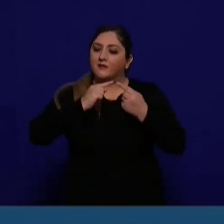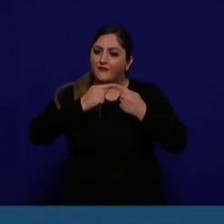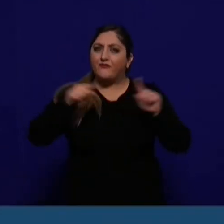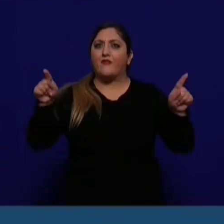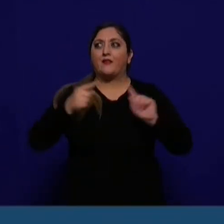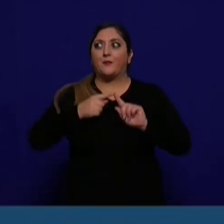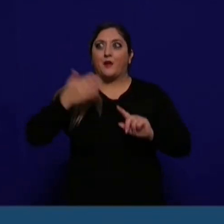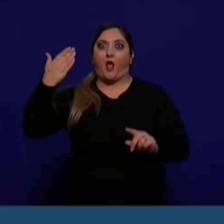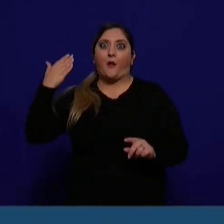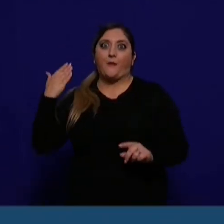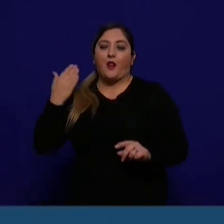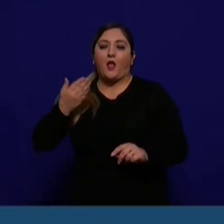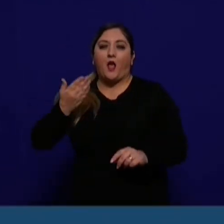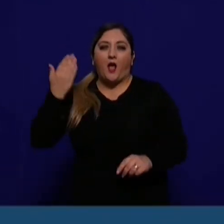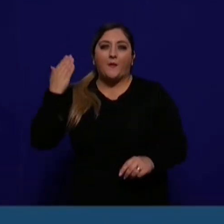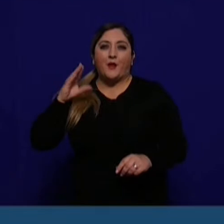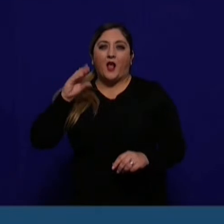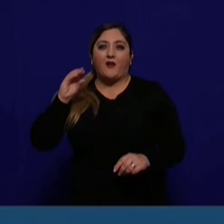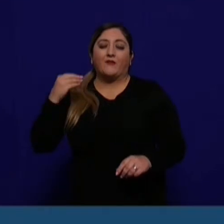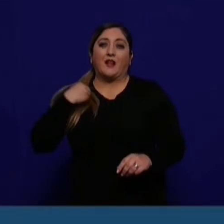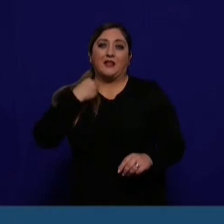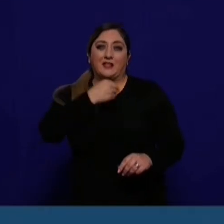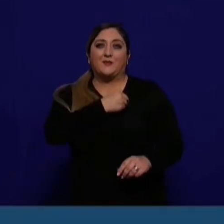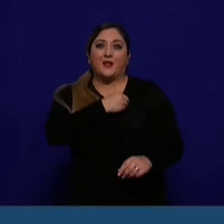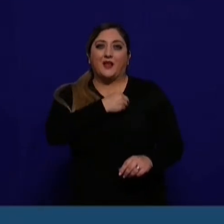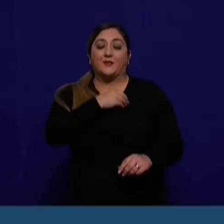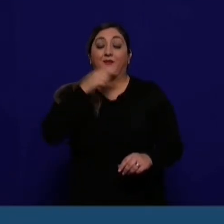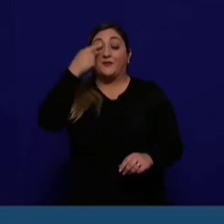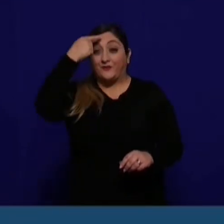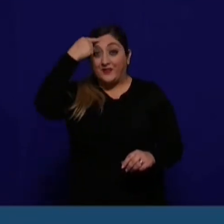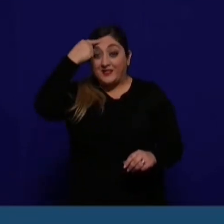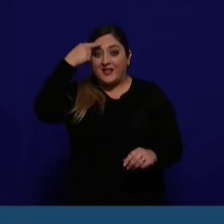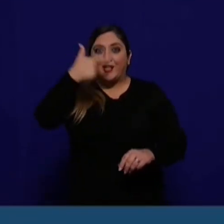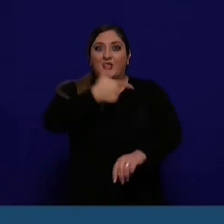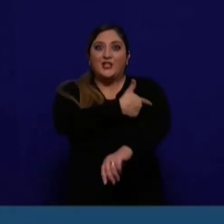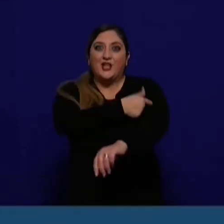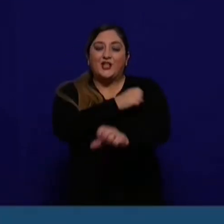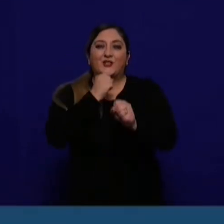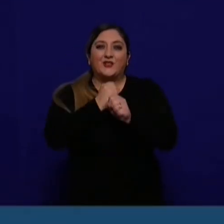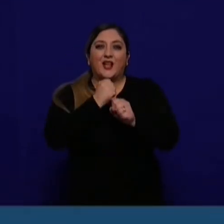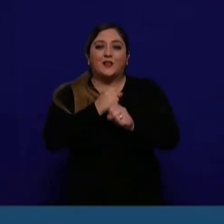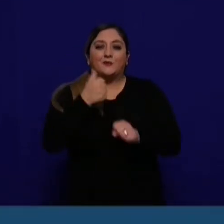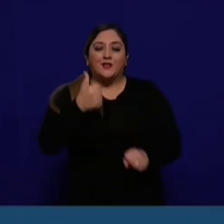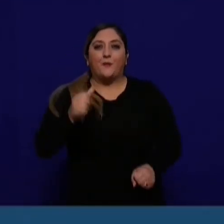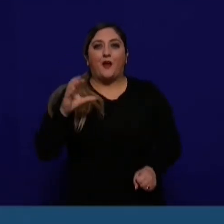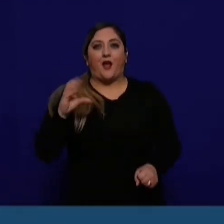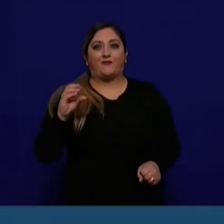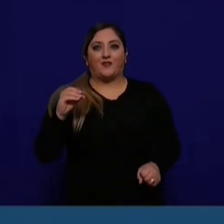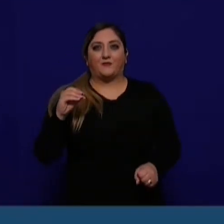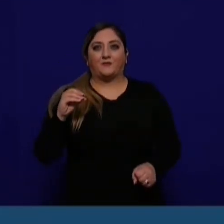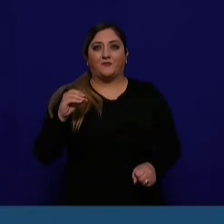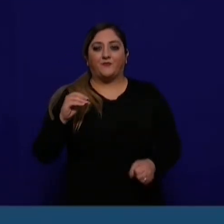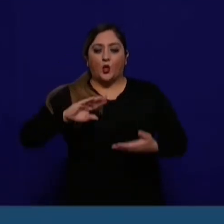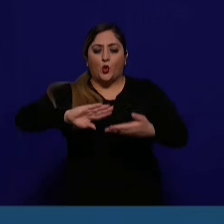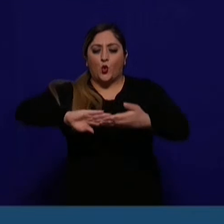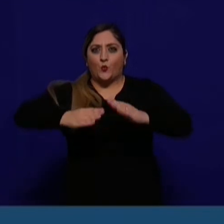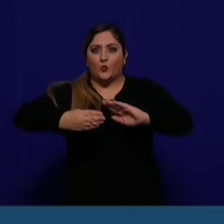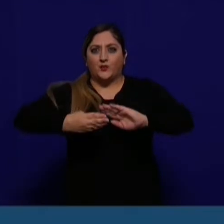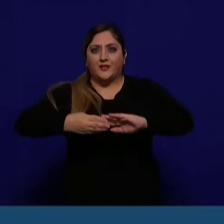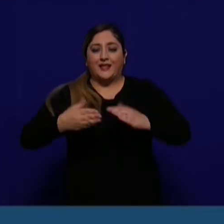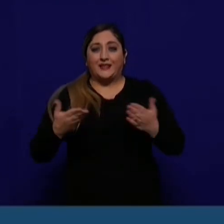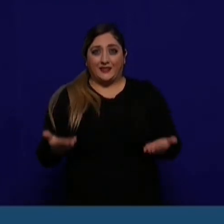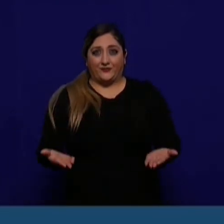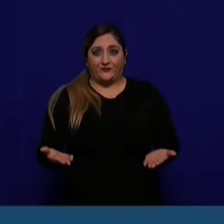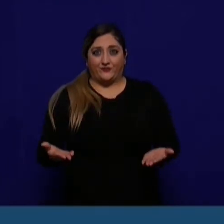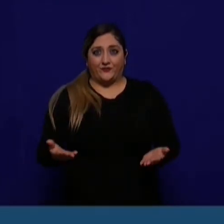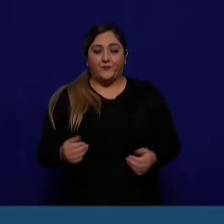naraw hemmhekk kemm huwa importanti li t-tilqim qiegħed iħalli l-effett tiegħu. X'qed jiġri fil-komunità fil-każijiet li qiegħed